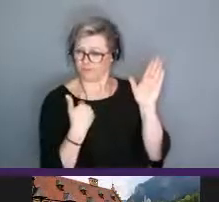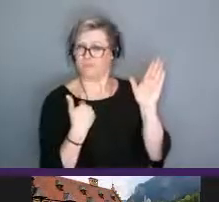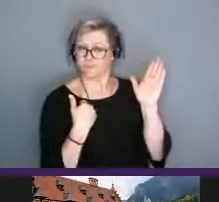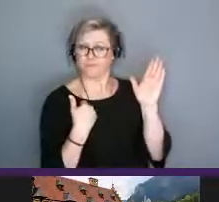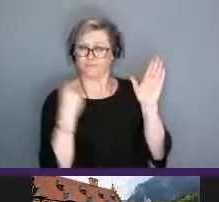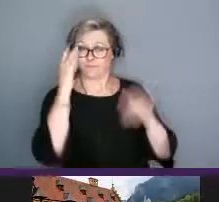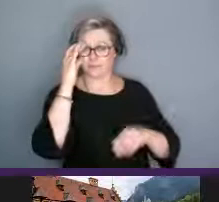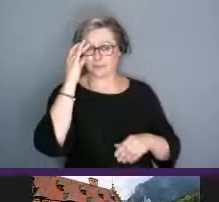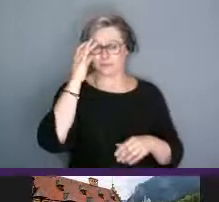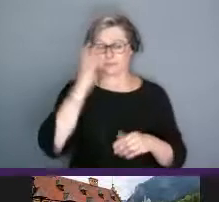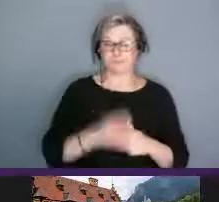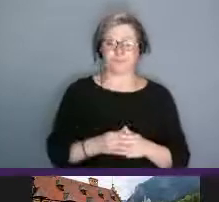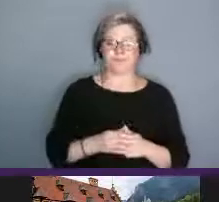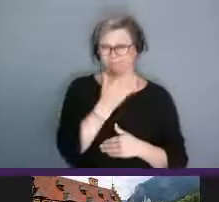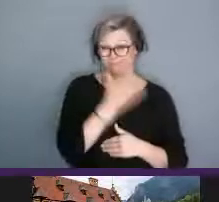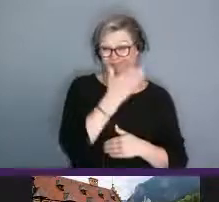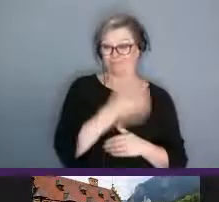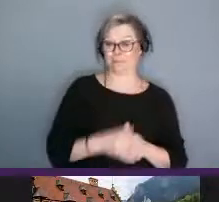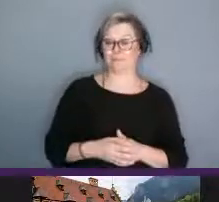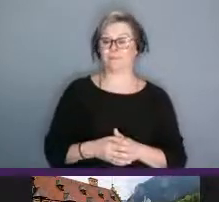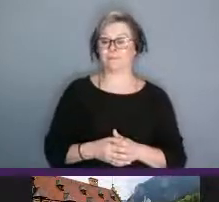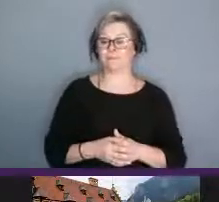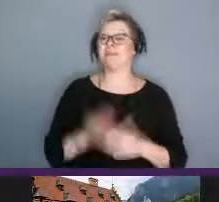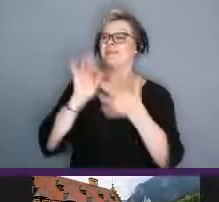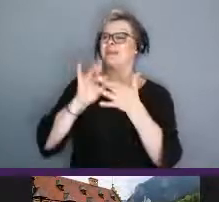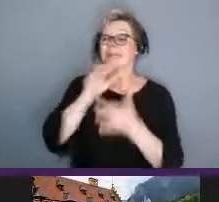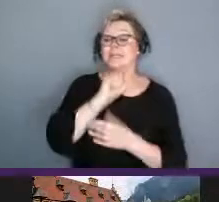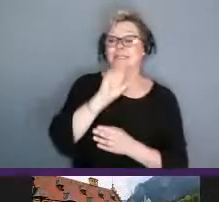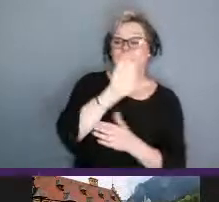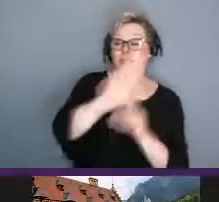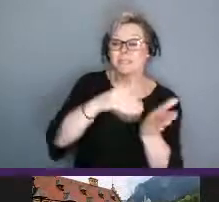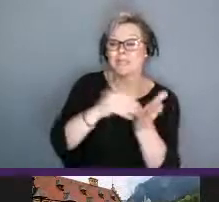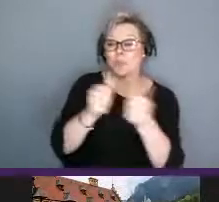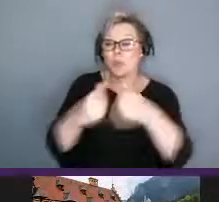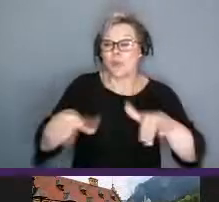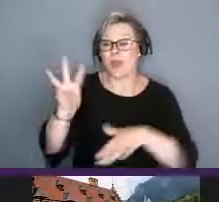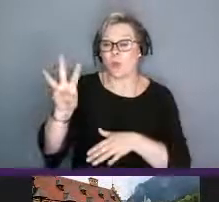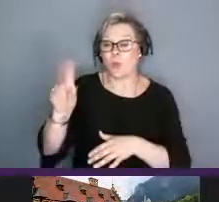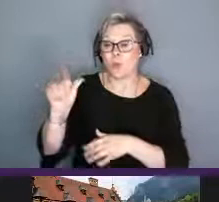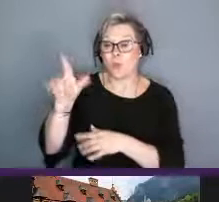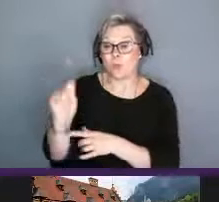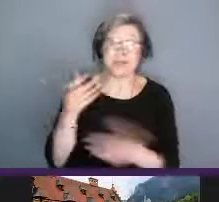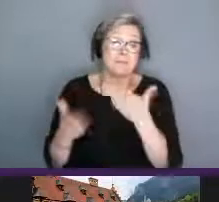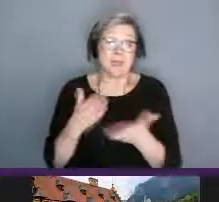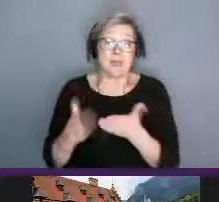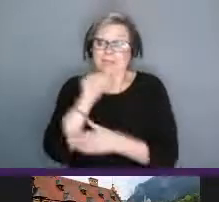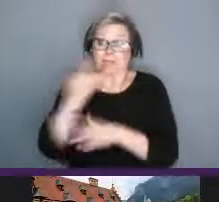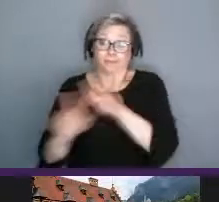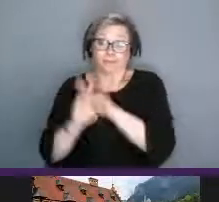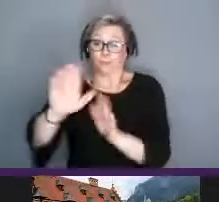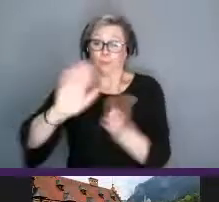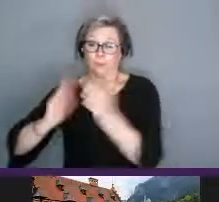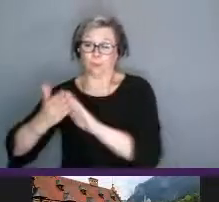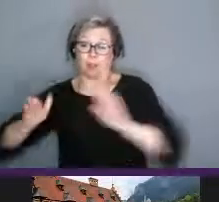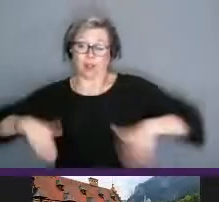In terms of getting in touch with the Senior Centers Without Walls, perhaps that doesn't happen in your community yet, but I know